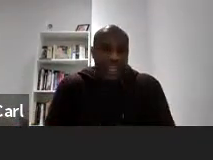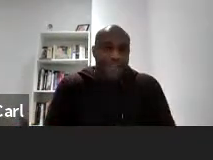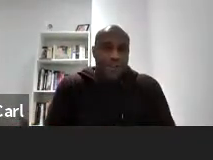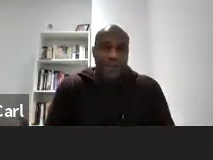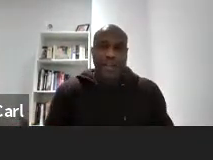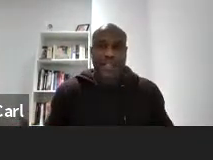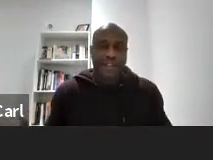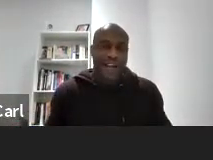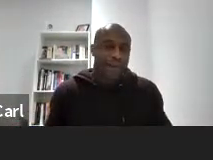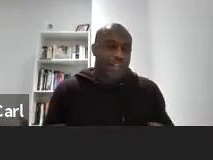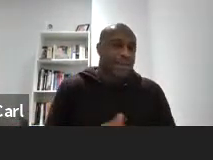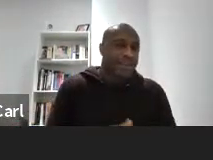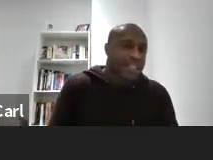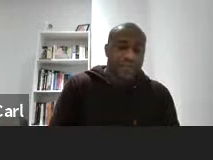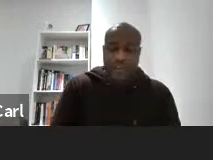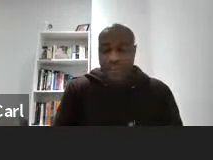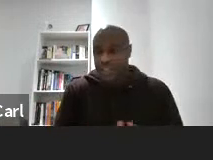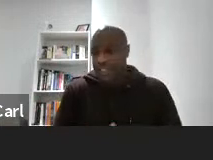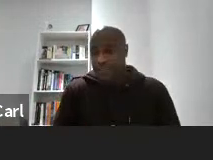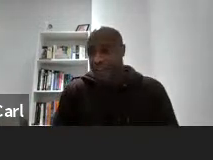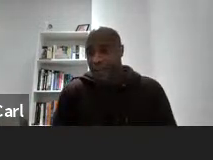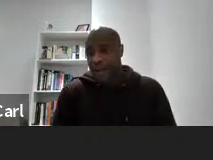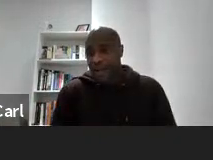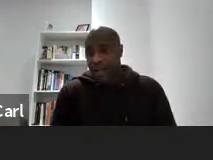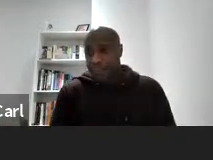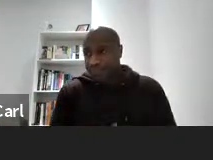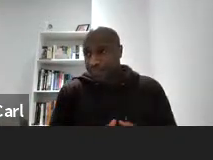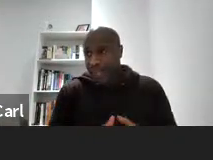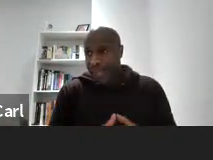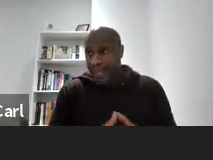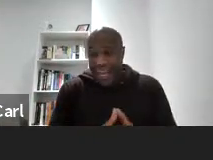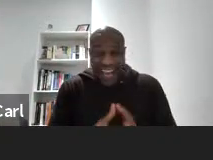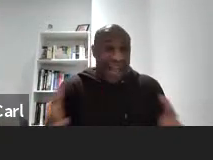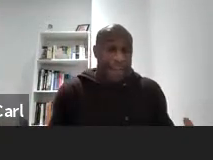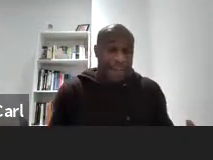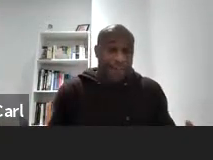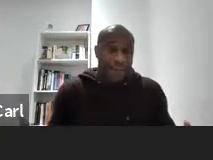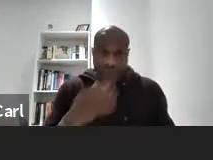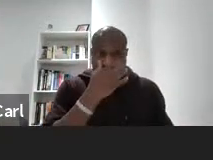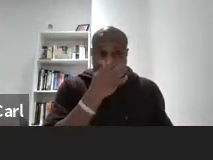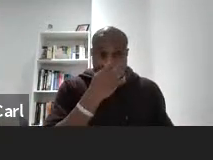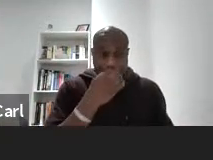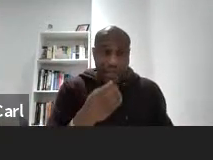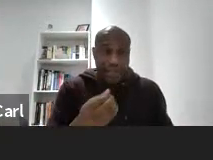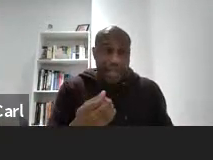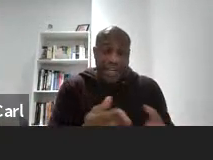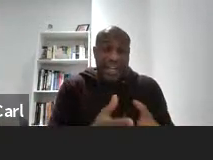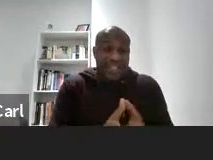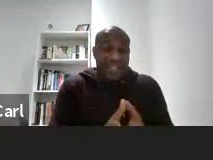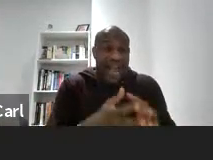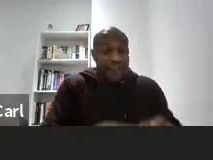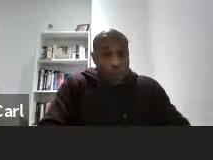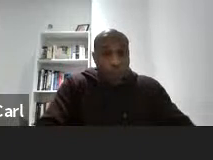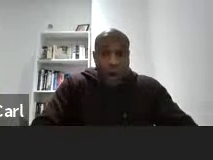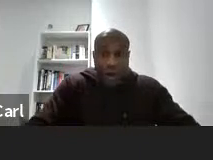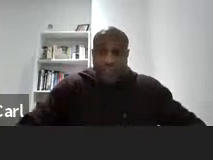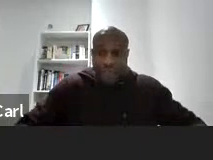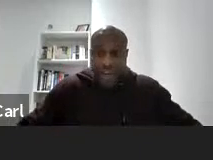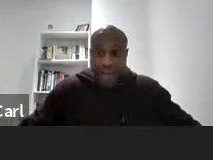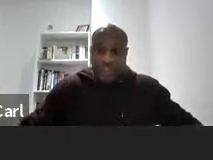example, if you're looking to develop a community or if you're looking to develop an app, then you can, in essence,